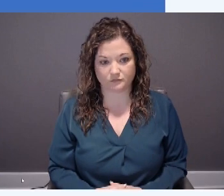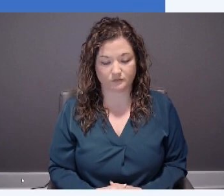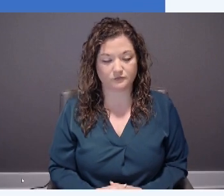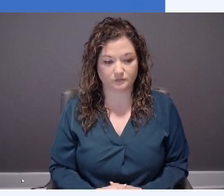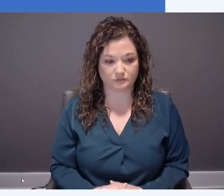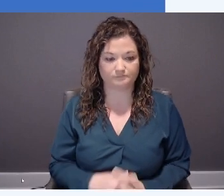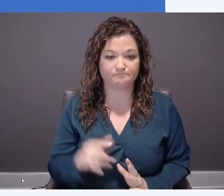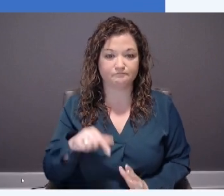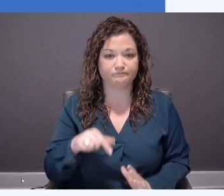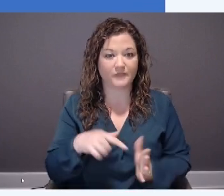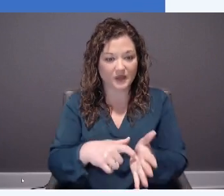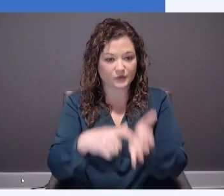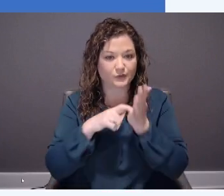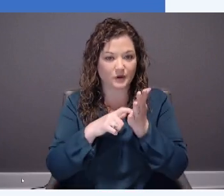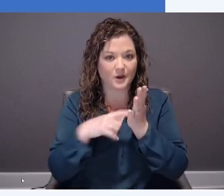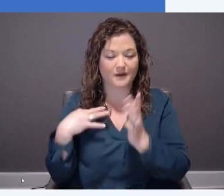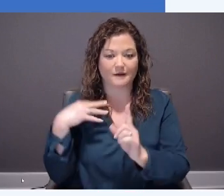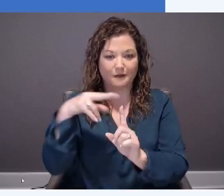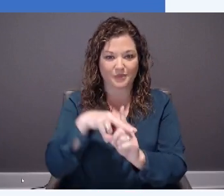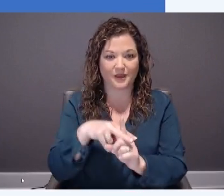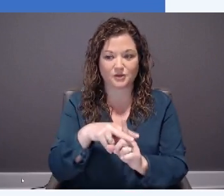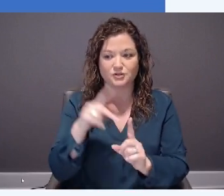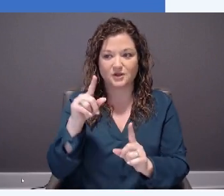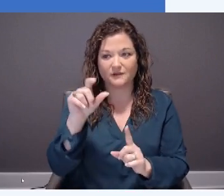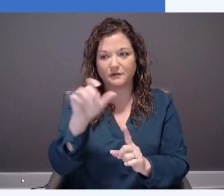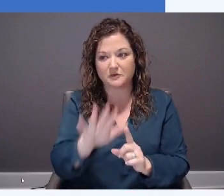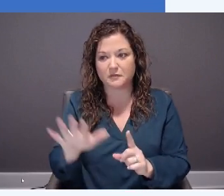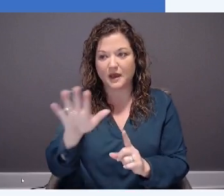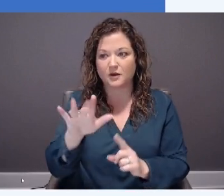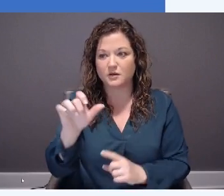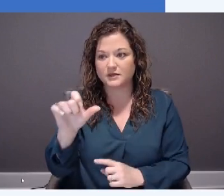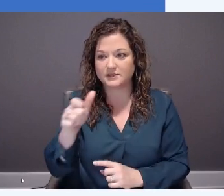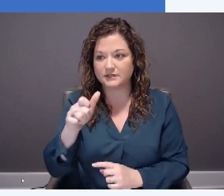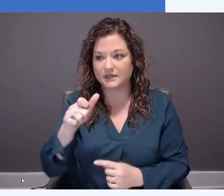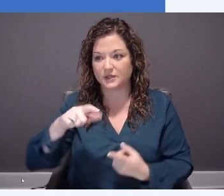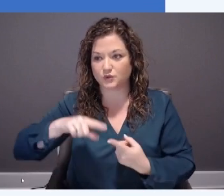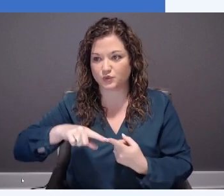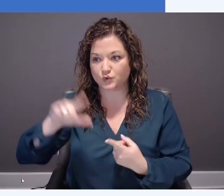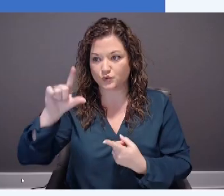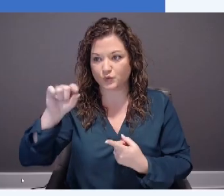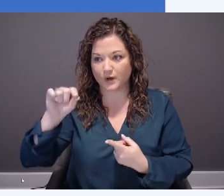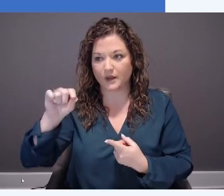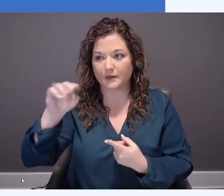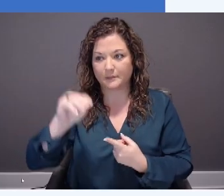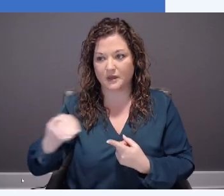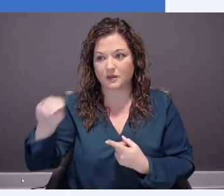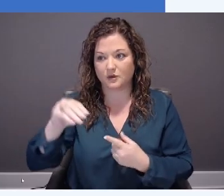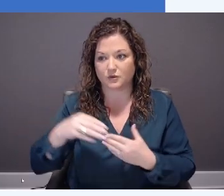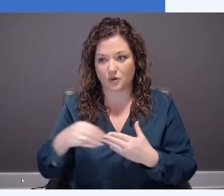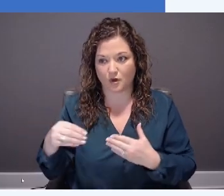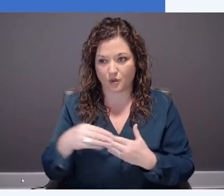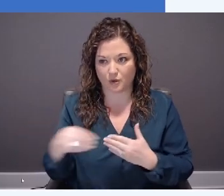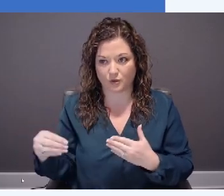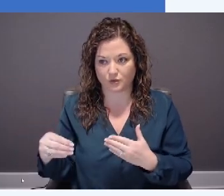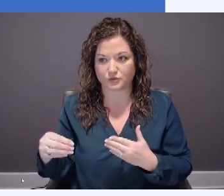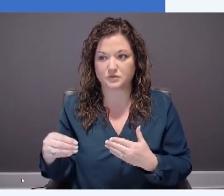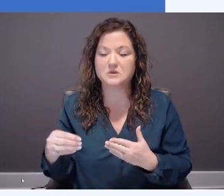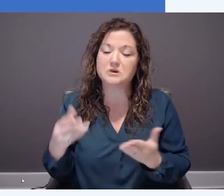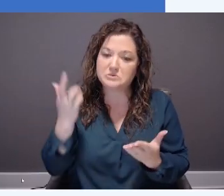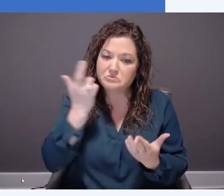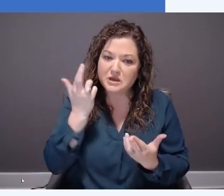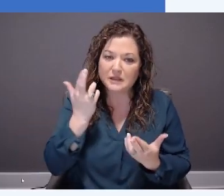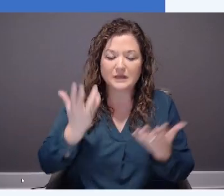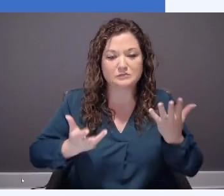million. And we realized with the Scrap Collective that we probably wouldn't be able to have the